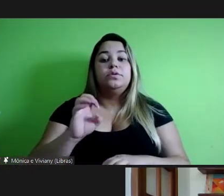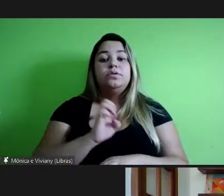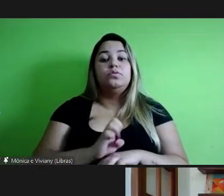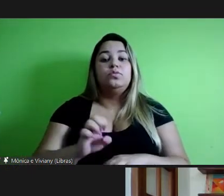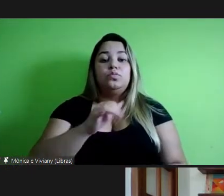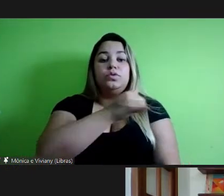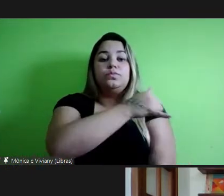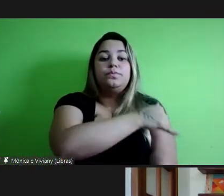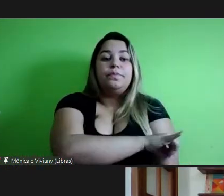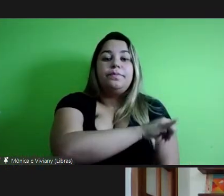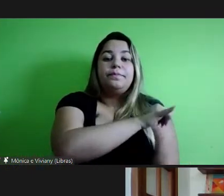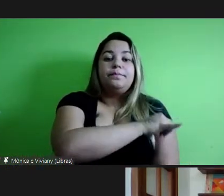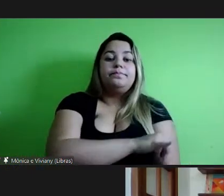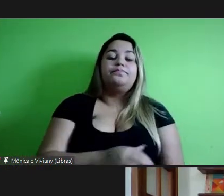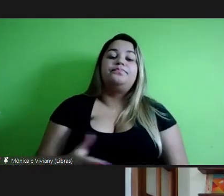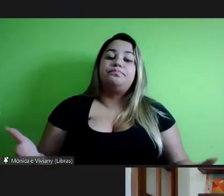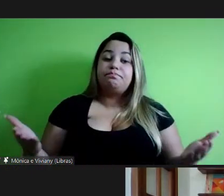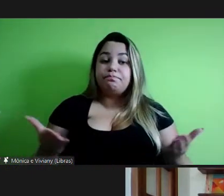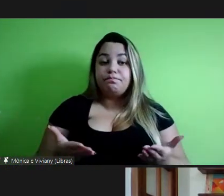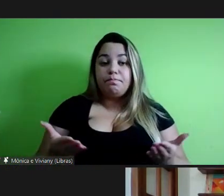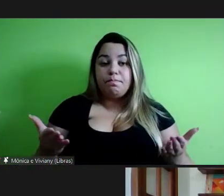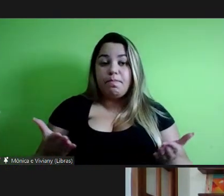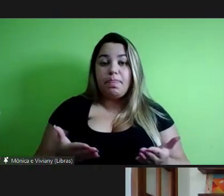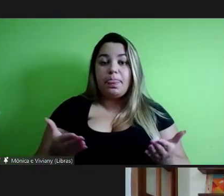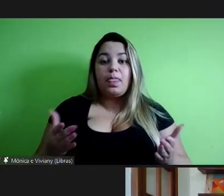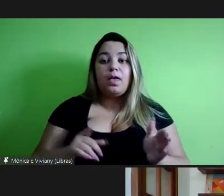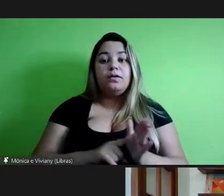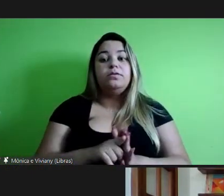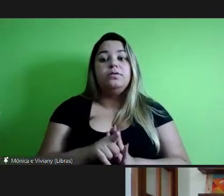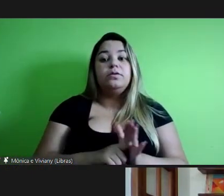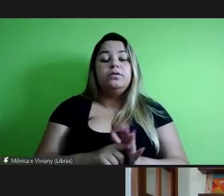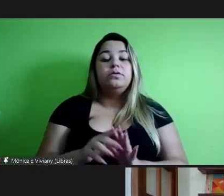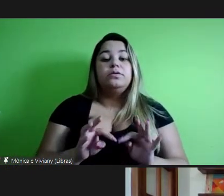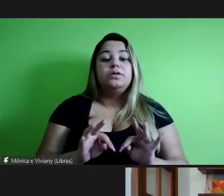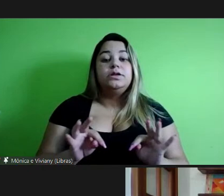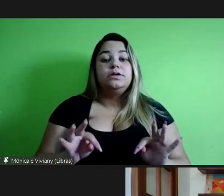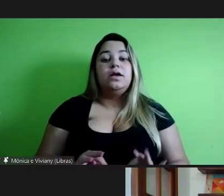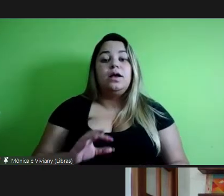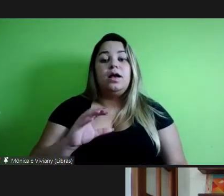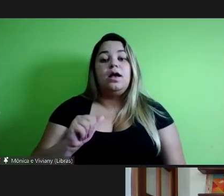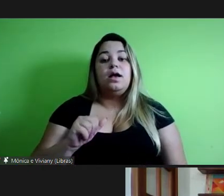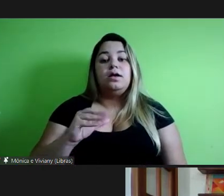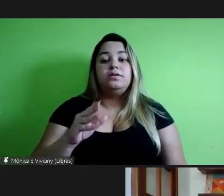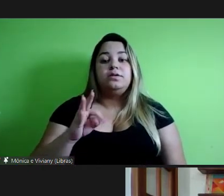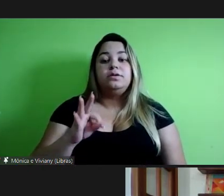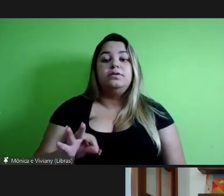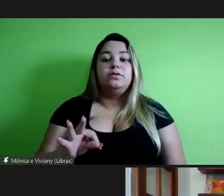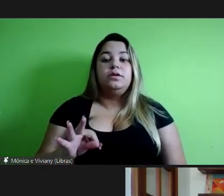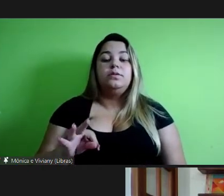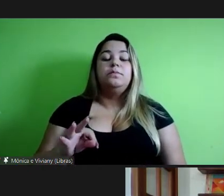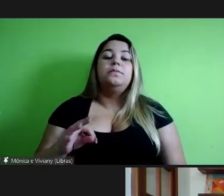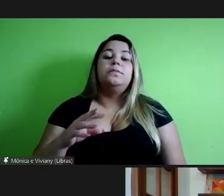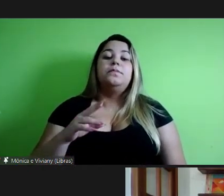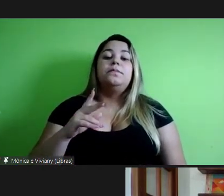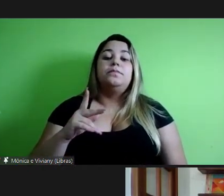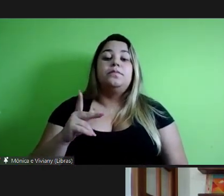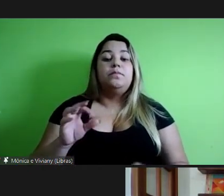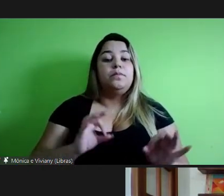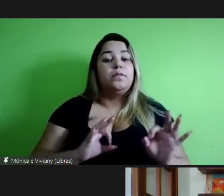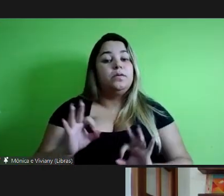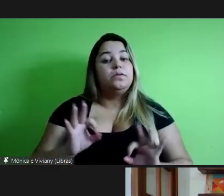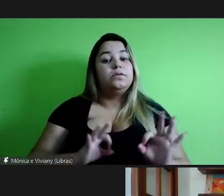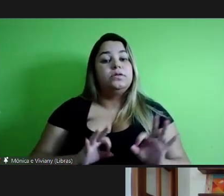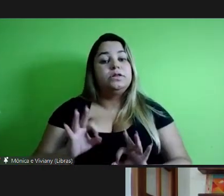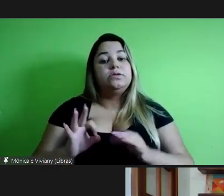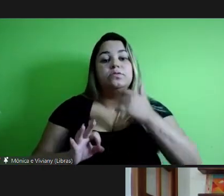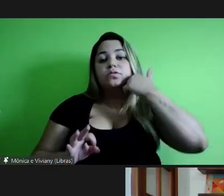the State University of Rio de Janeiro. Nowadays, she is a technical consultant from ACT for promotion of health, which